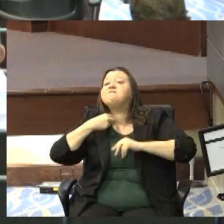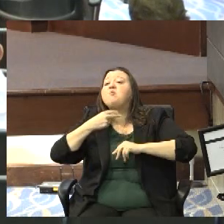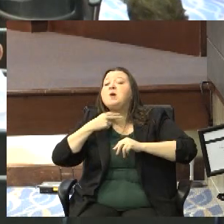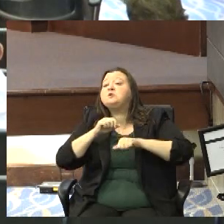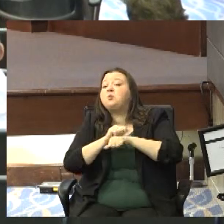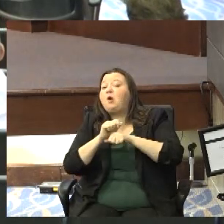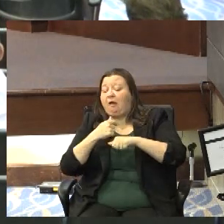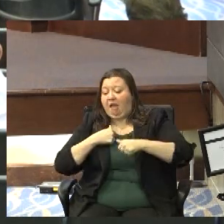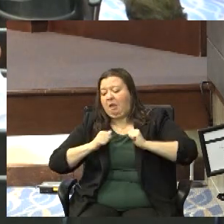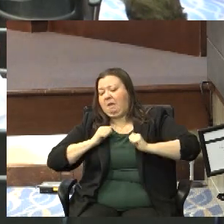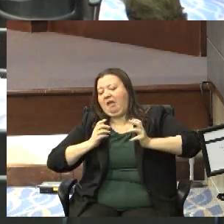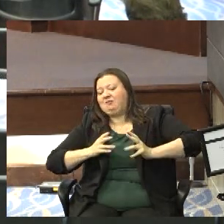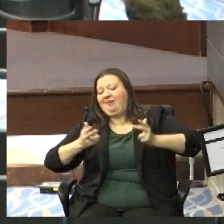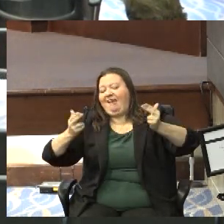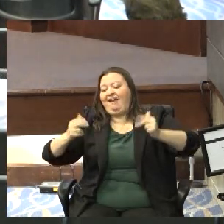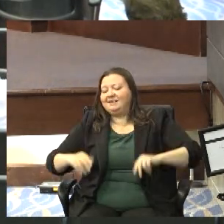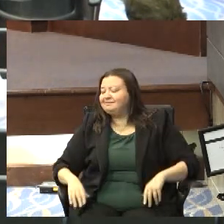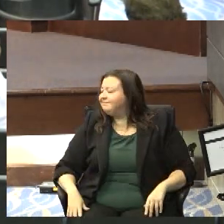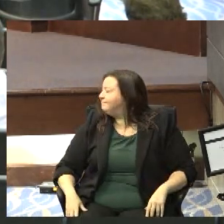think I've got some ideas.